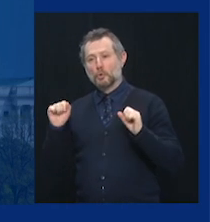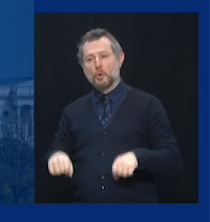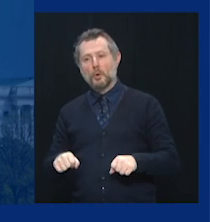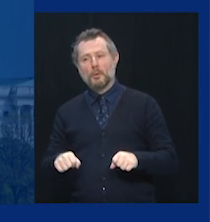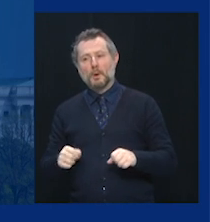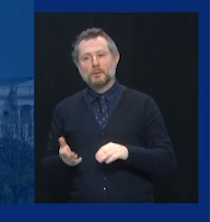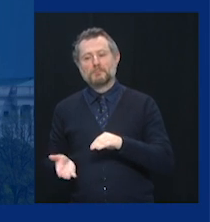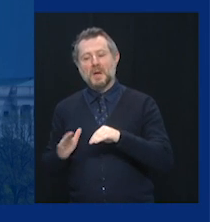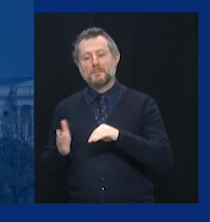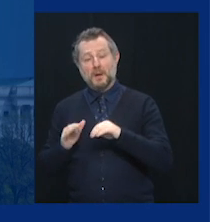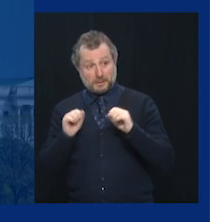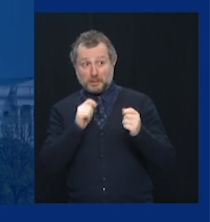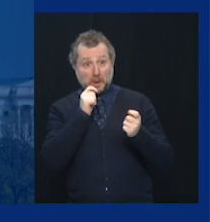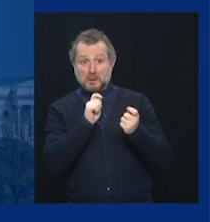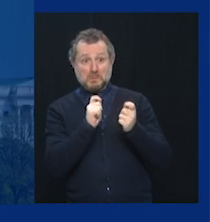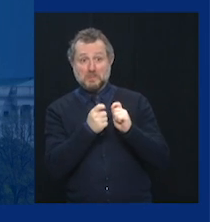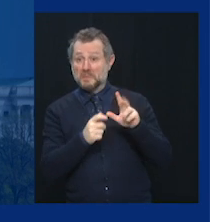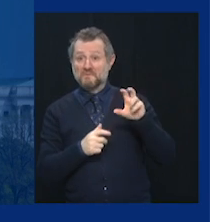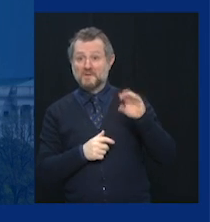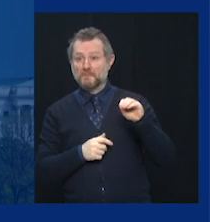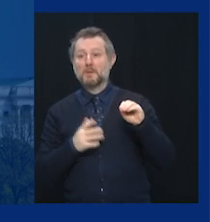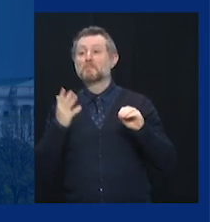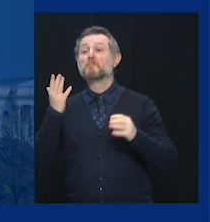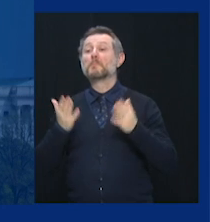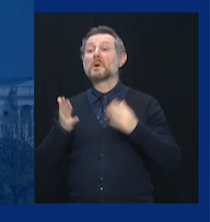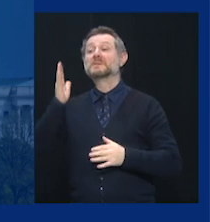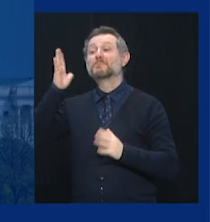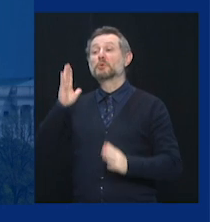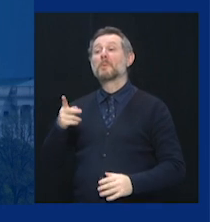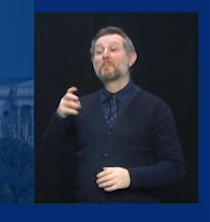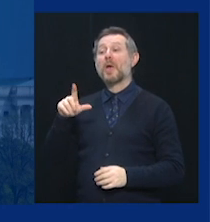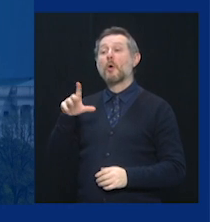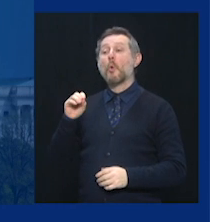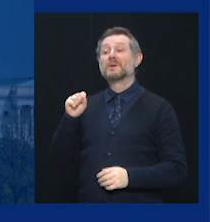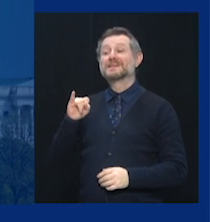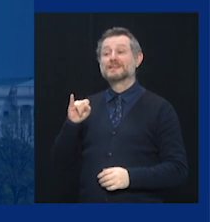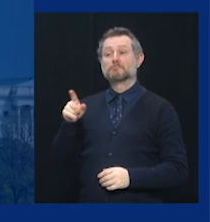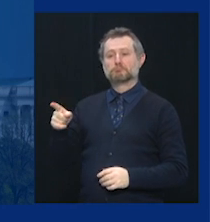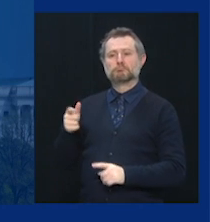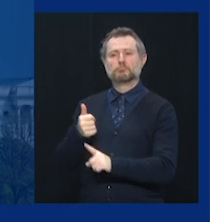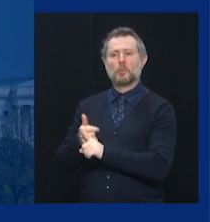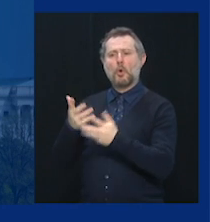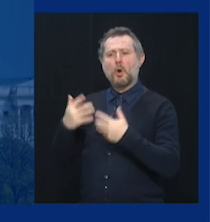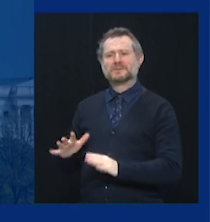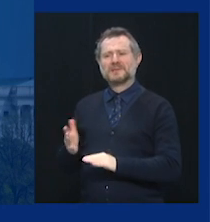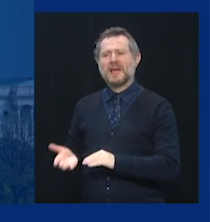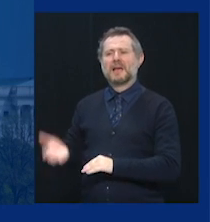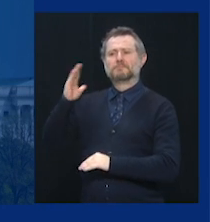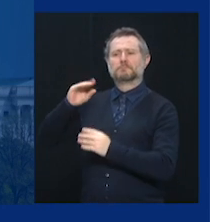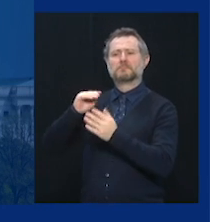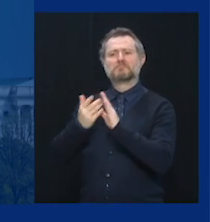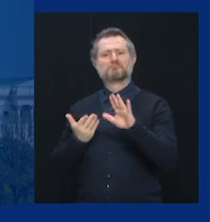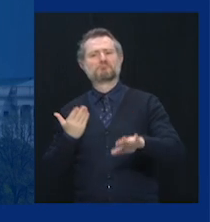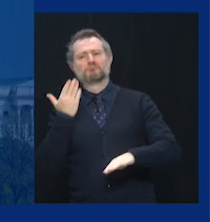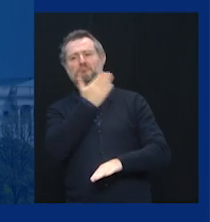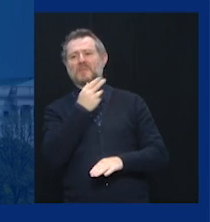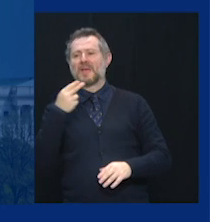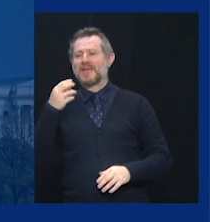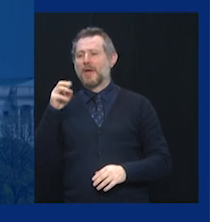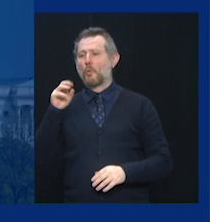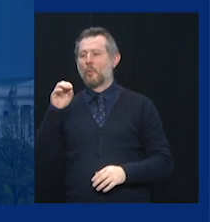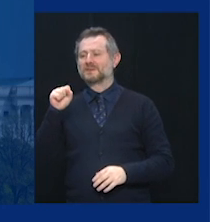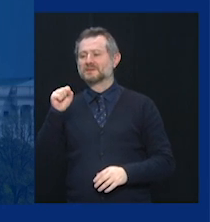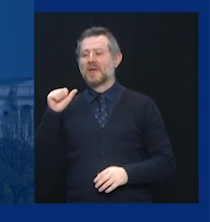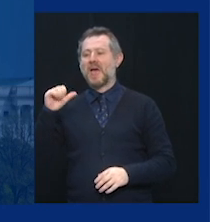amount in her HEROES Act. I would urge them to raise it. National Governors Association, Democrats and